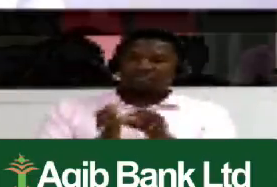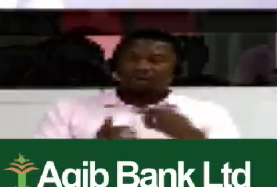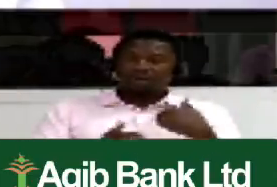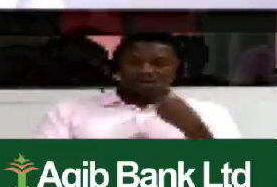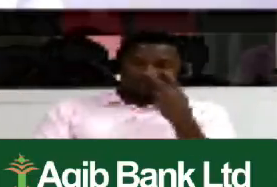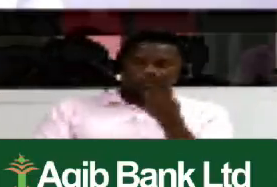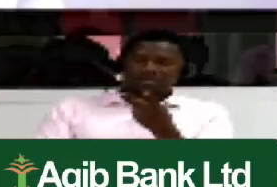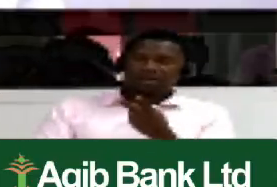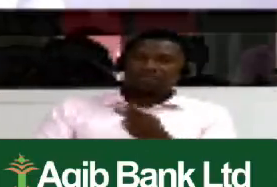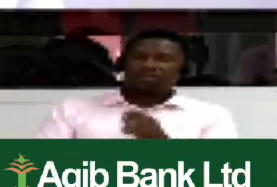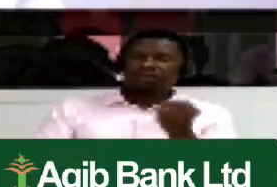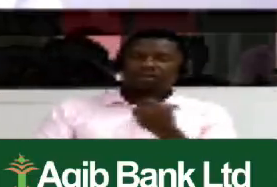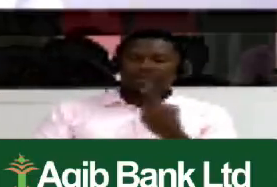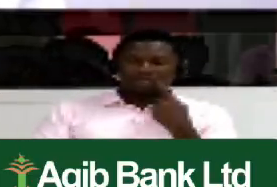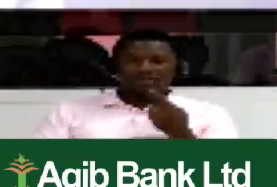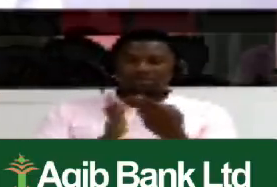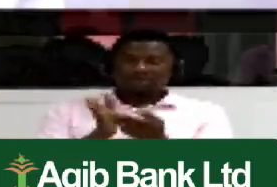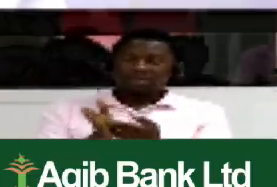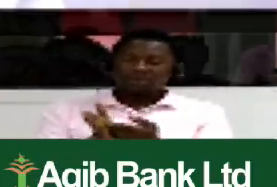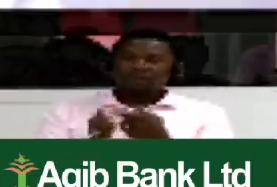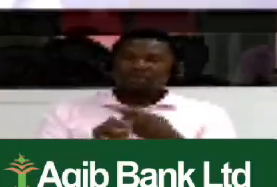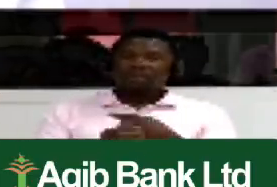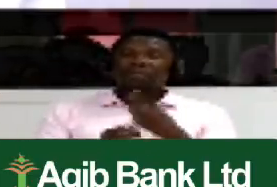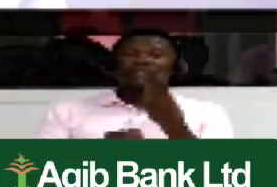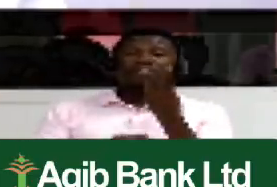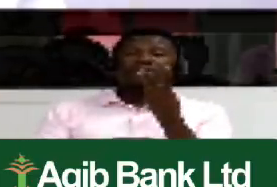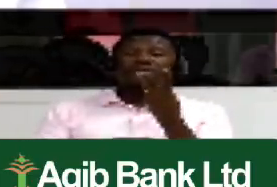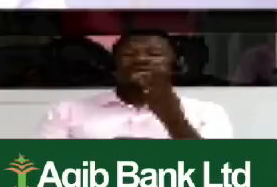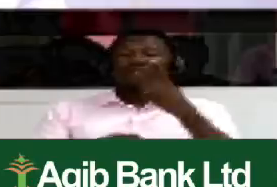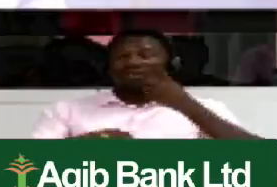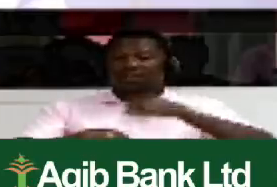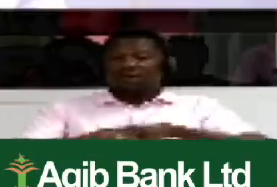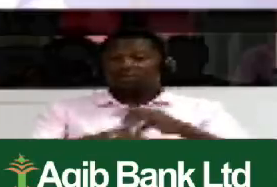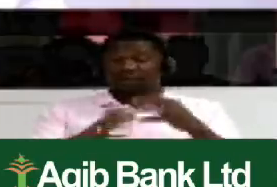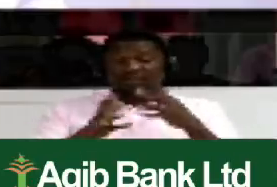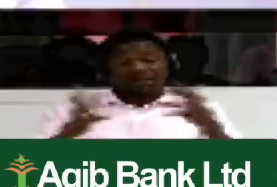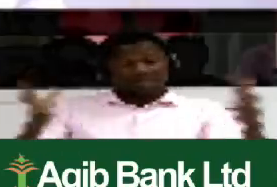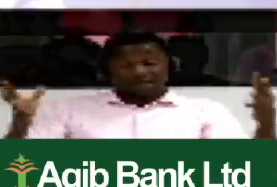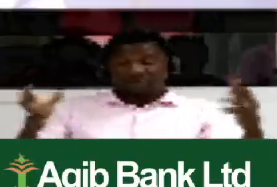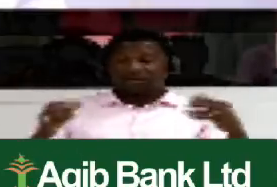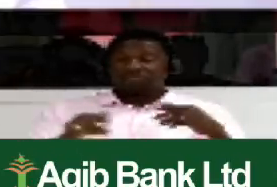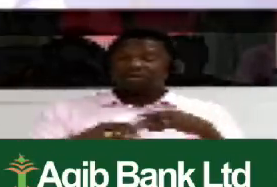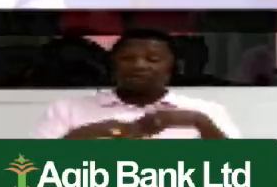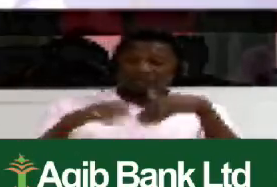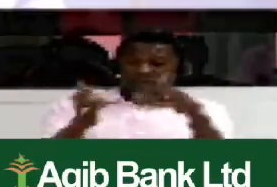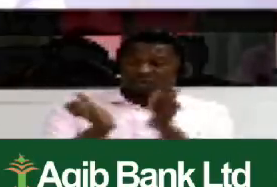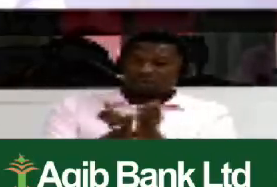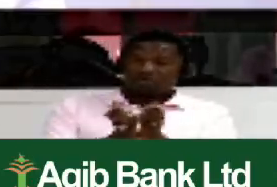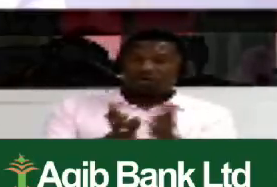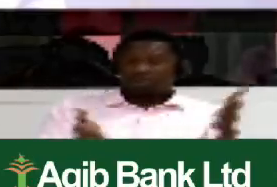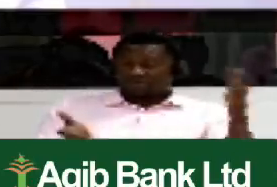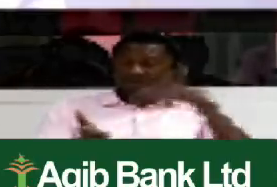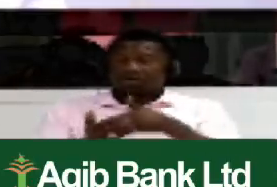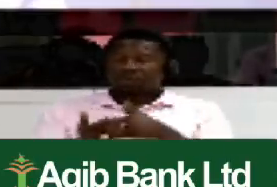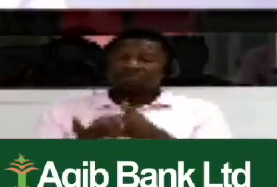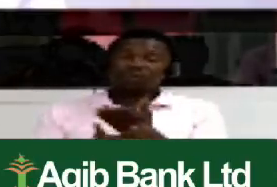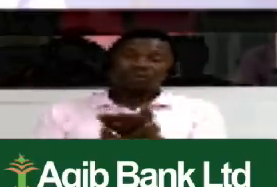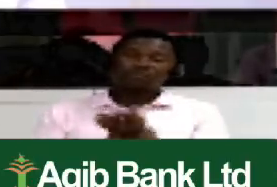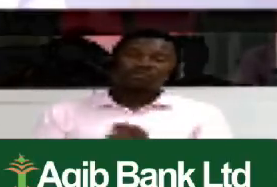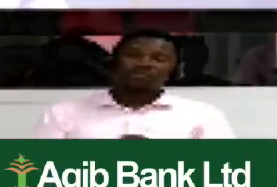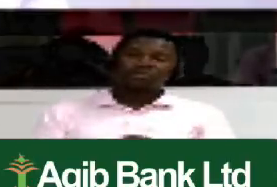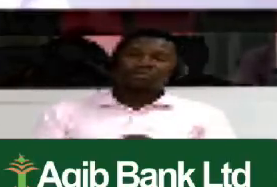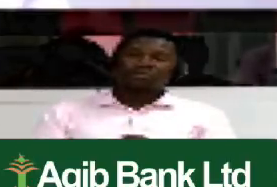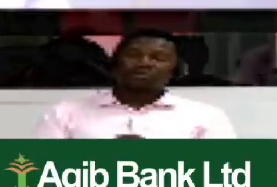Because, like I said, it's like three times the size of the population we came along with.